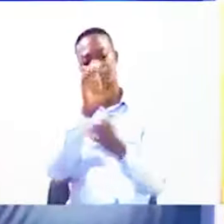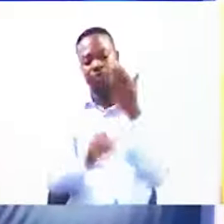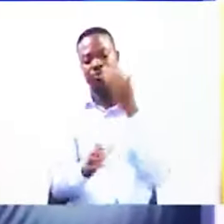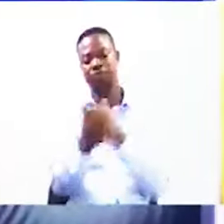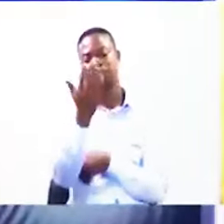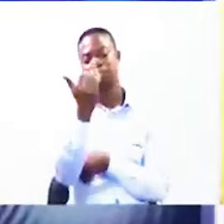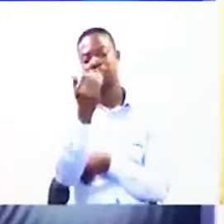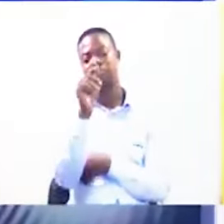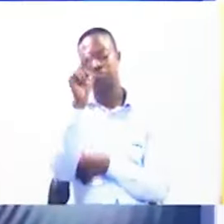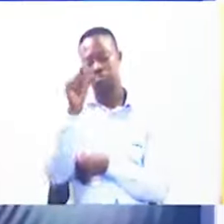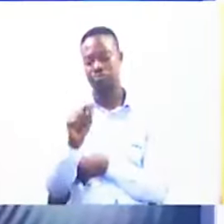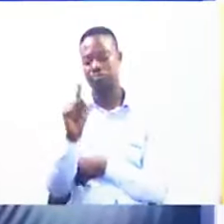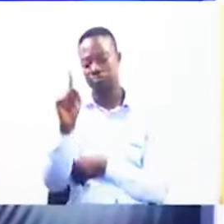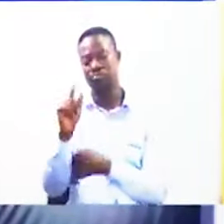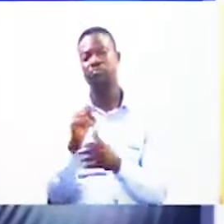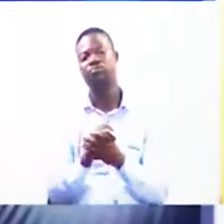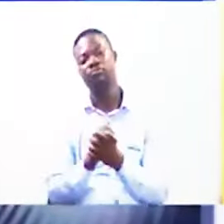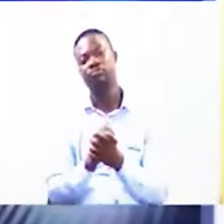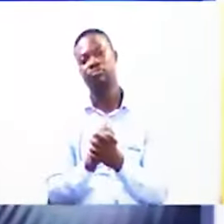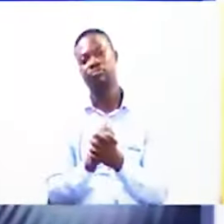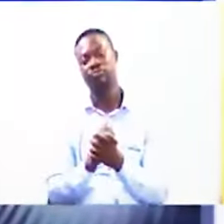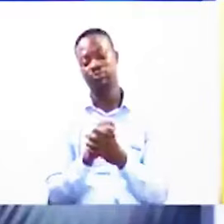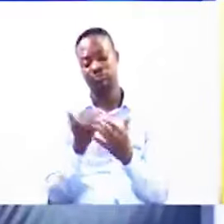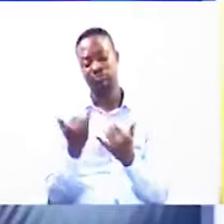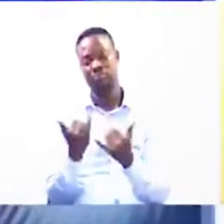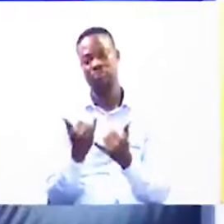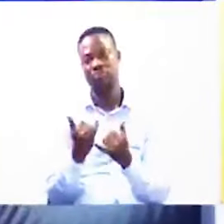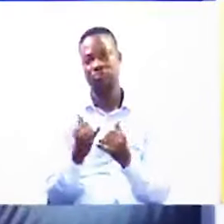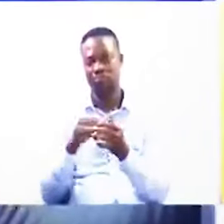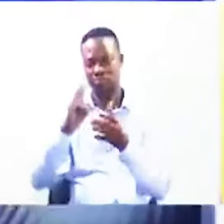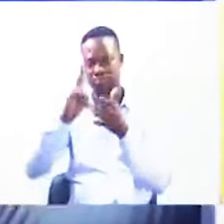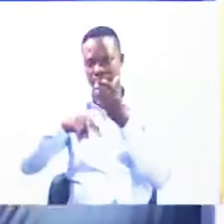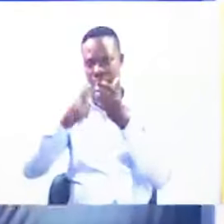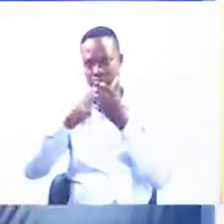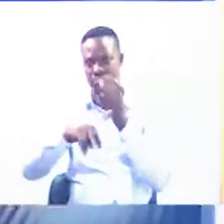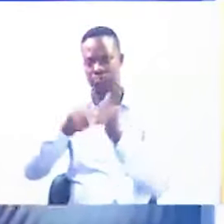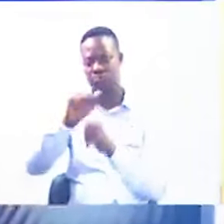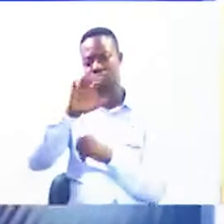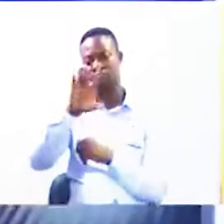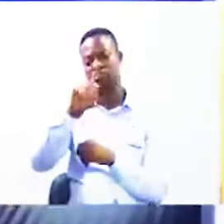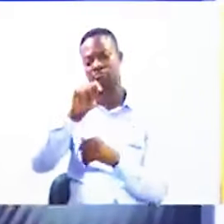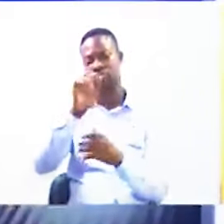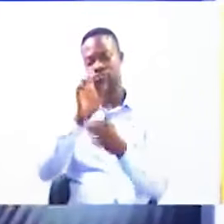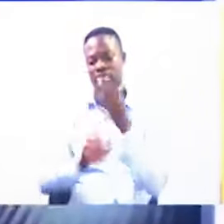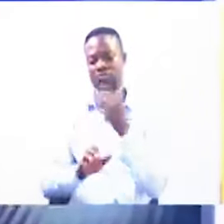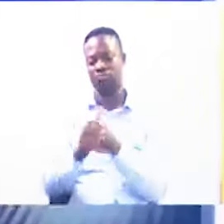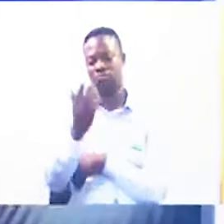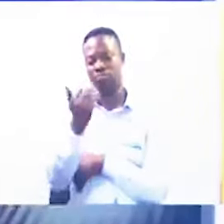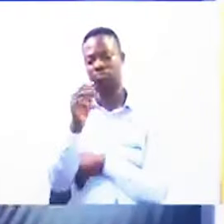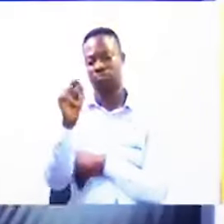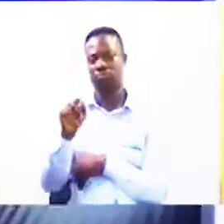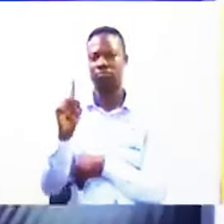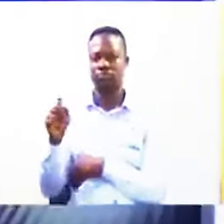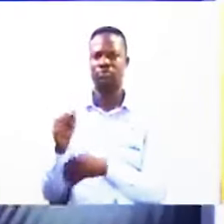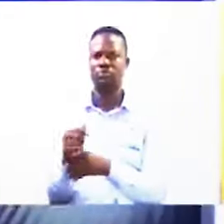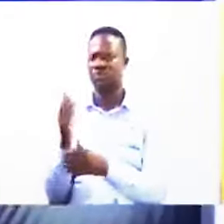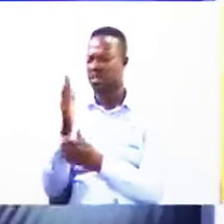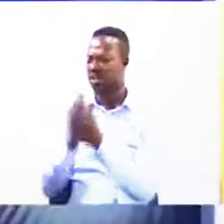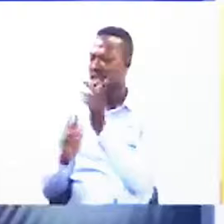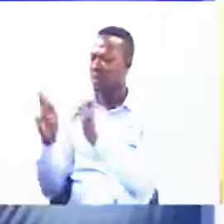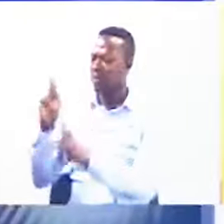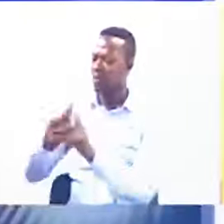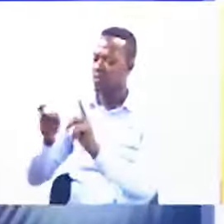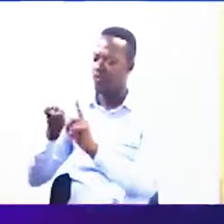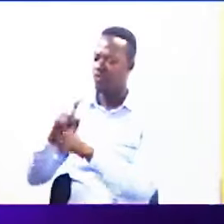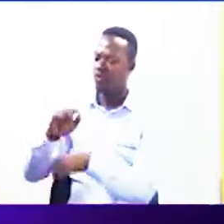15, verse 1. So we'll take the account from Acts chapter 15, verse 1. Certain people came down from Judea